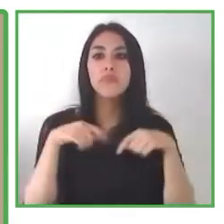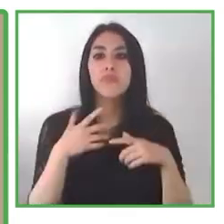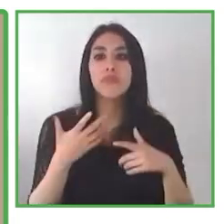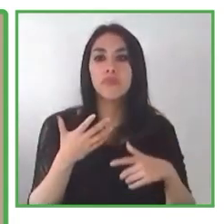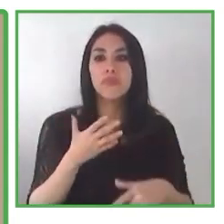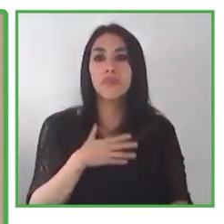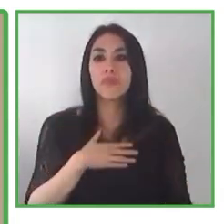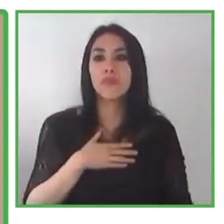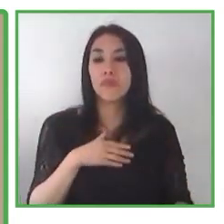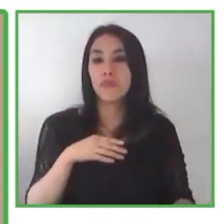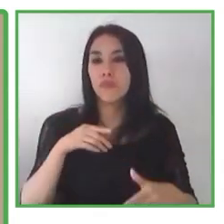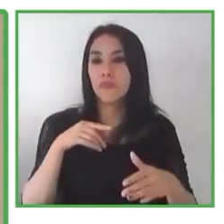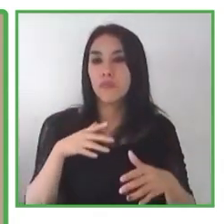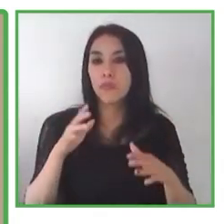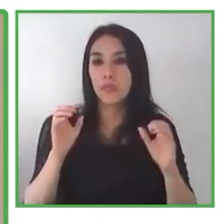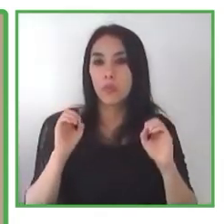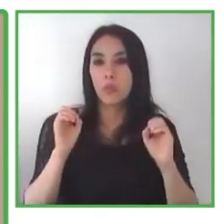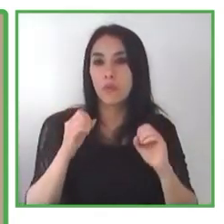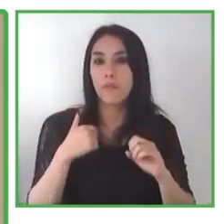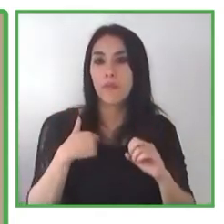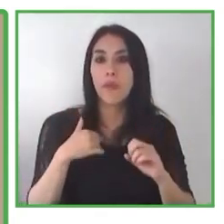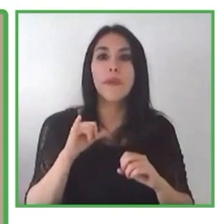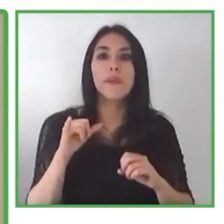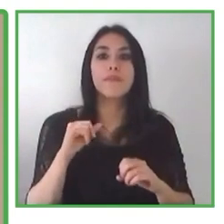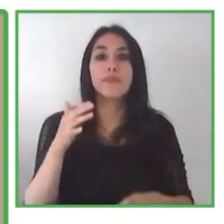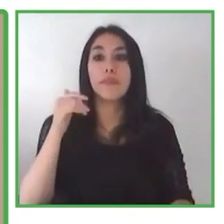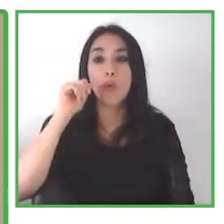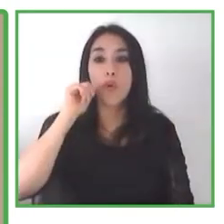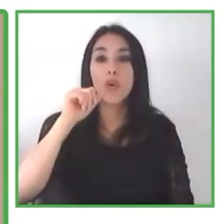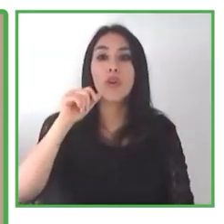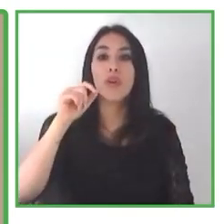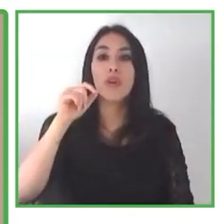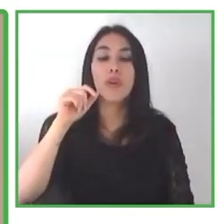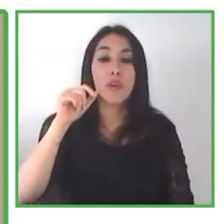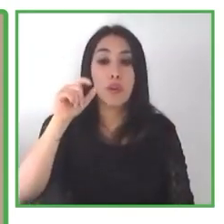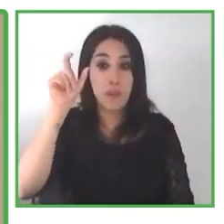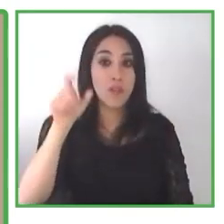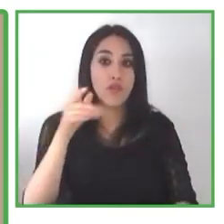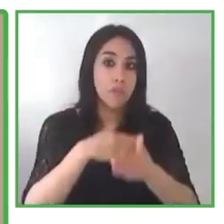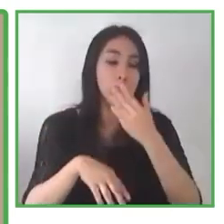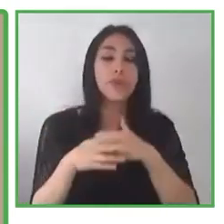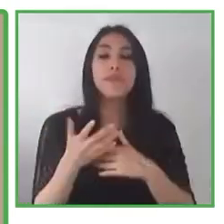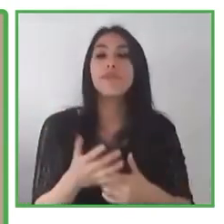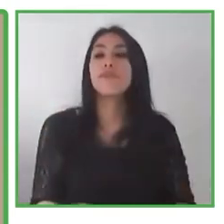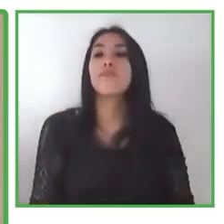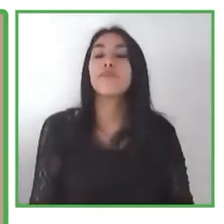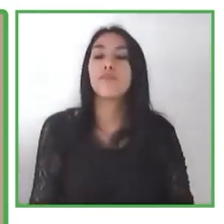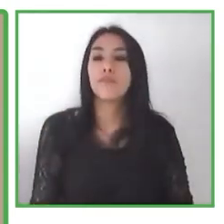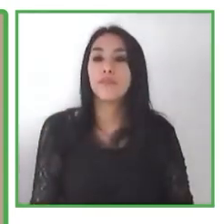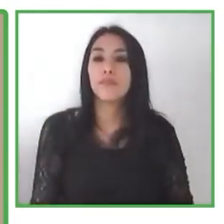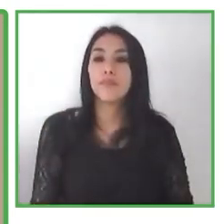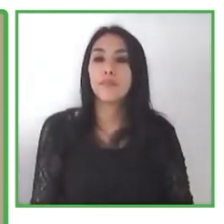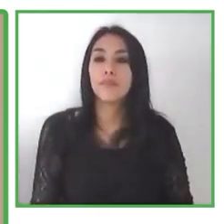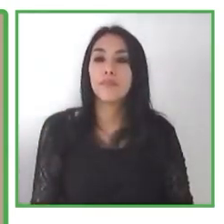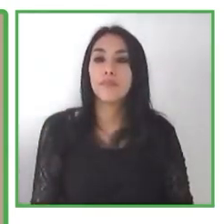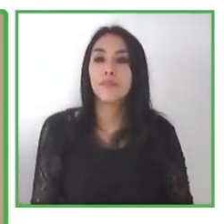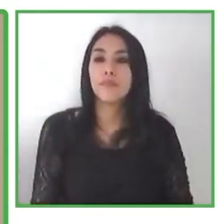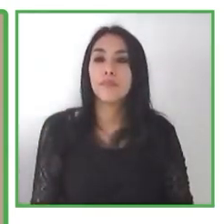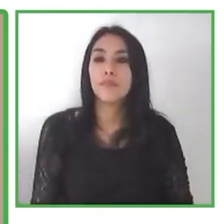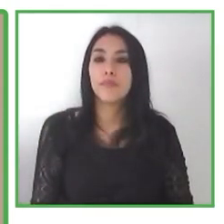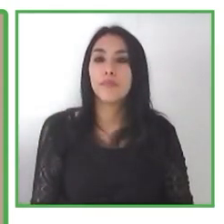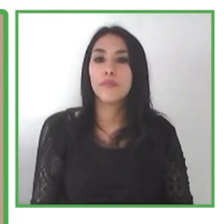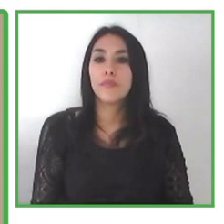And they consider the place of work that are not accessible for people with disability. And women with disability are still